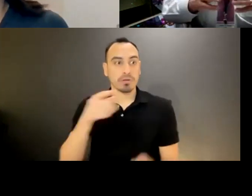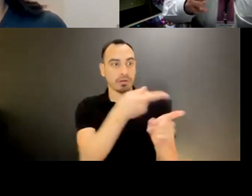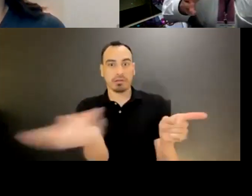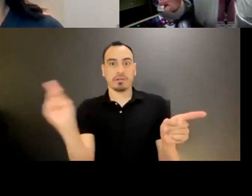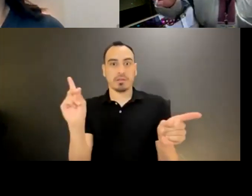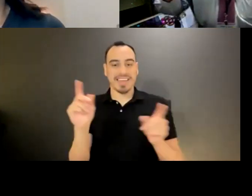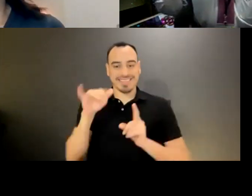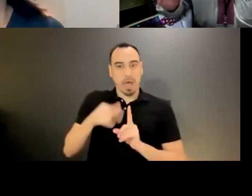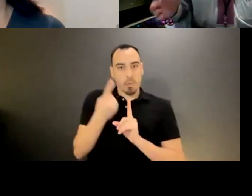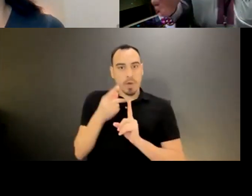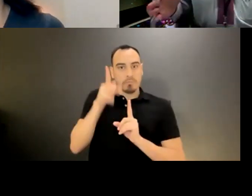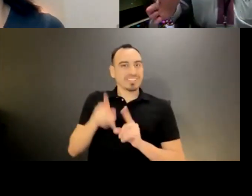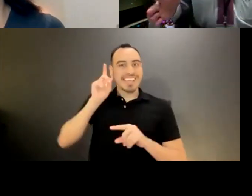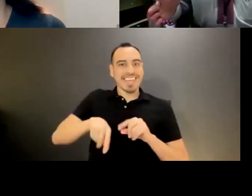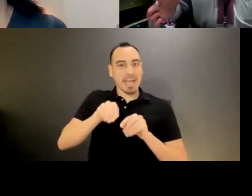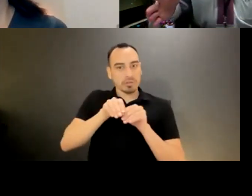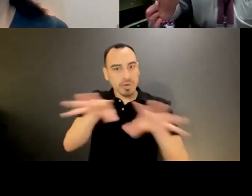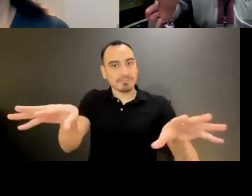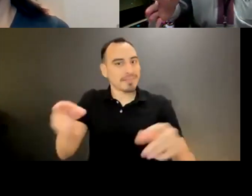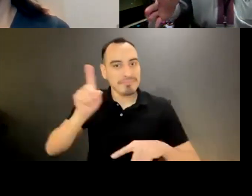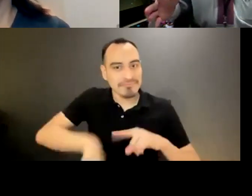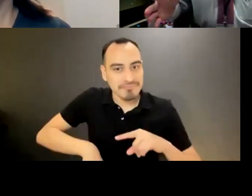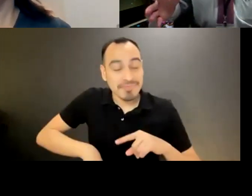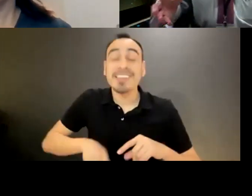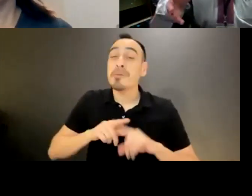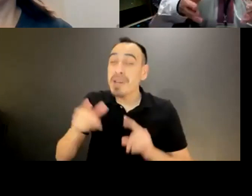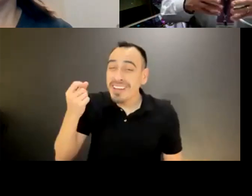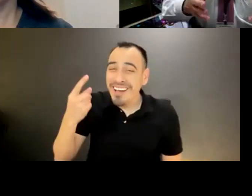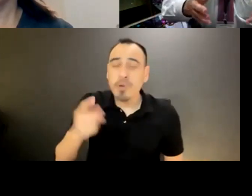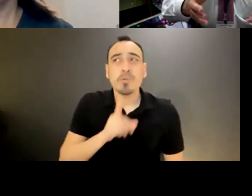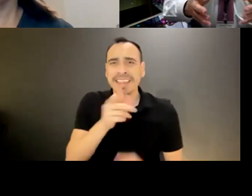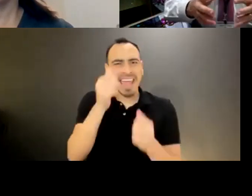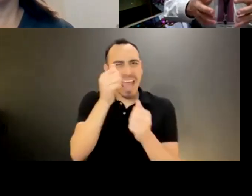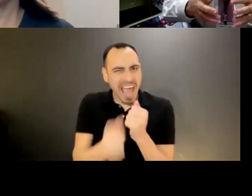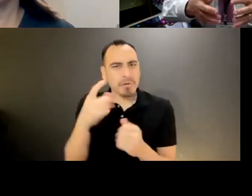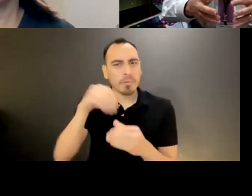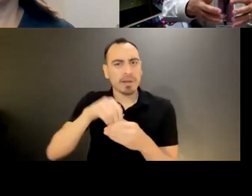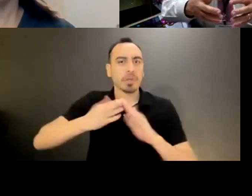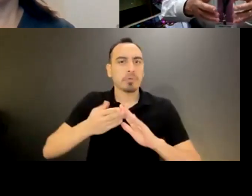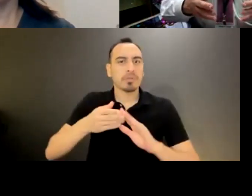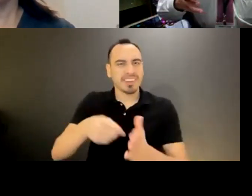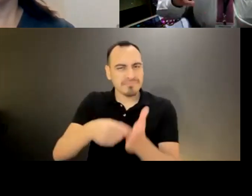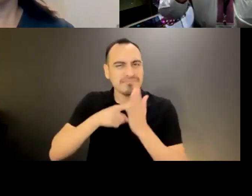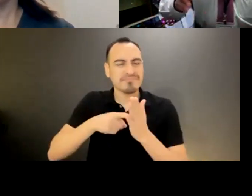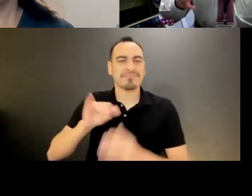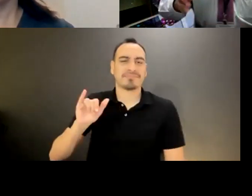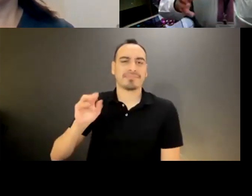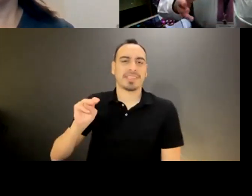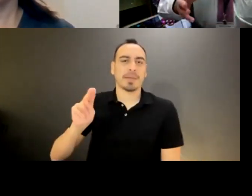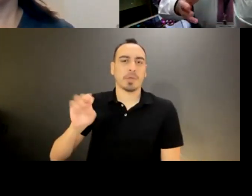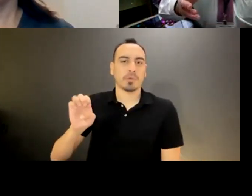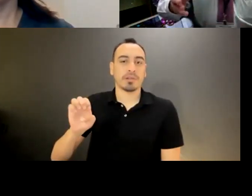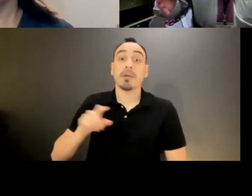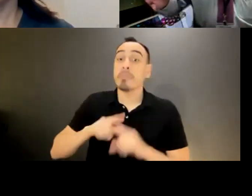there doesn't have to be everybody in the population that's immune. So what herd immunity means is that there's enough people